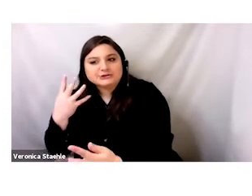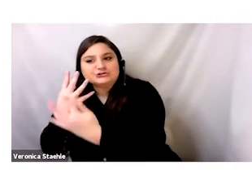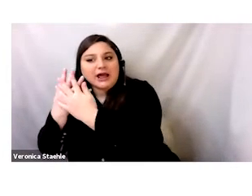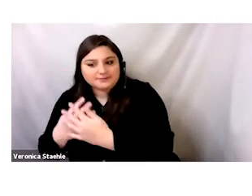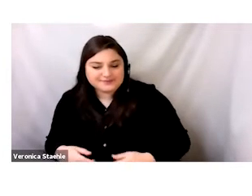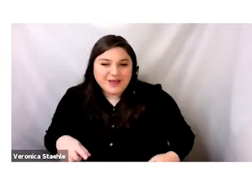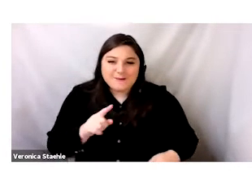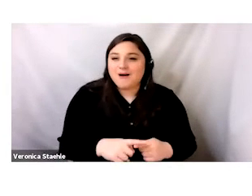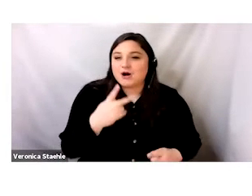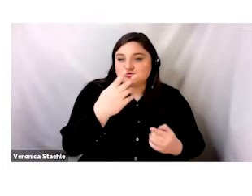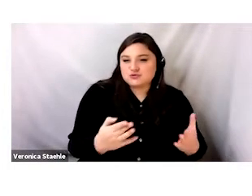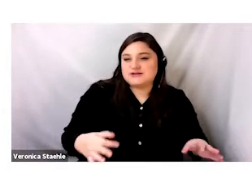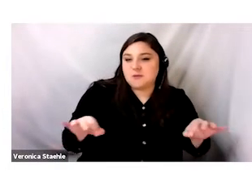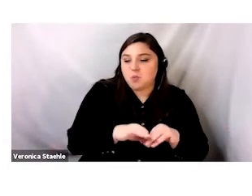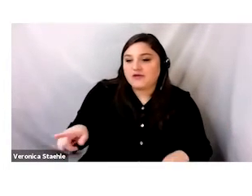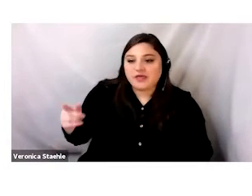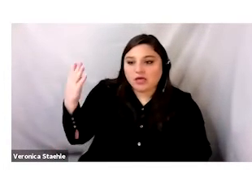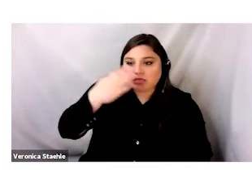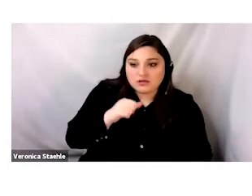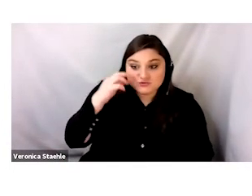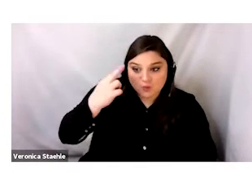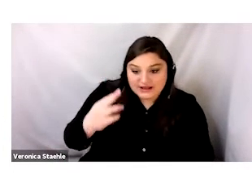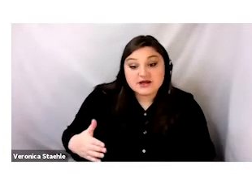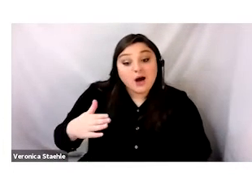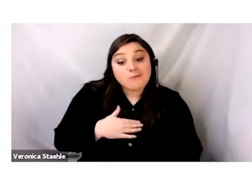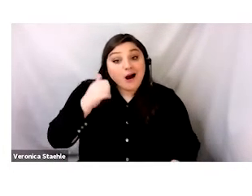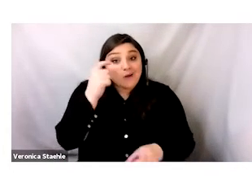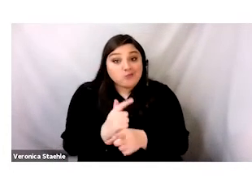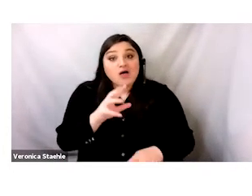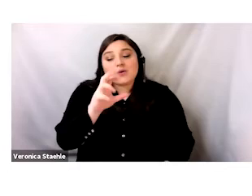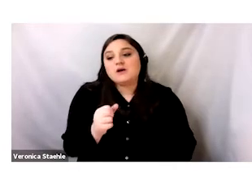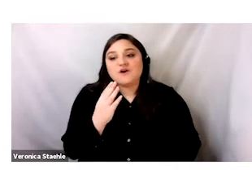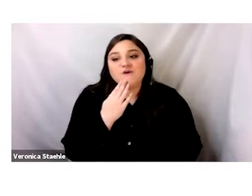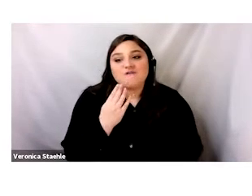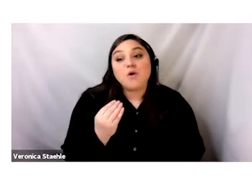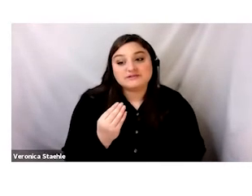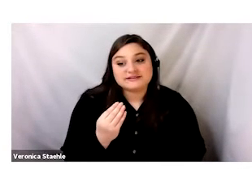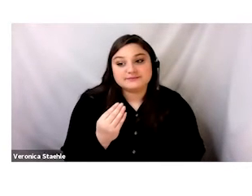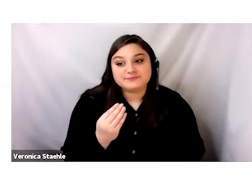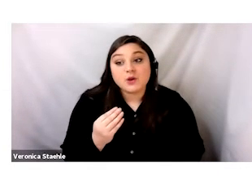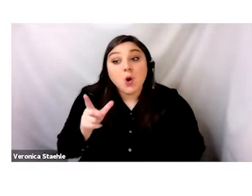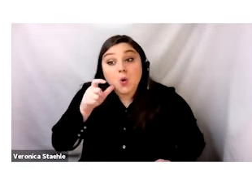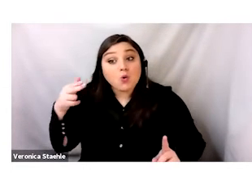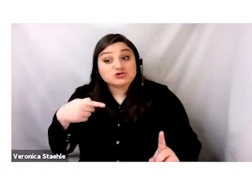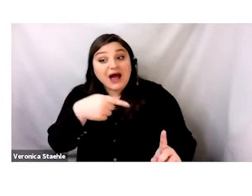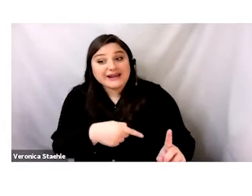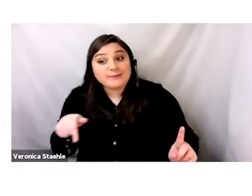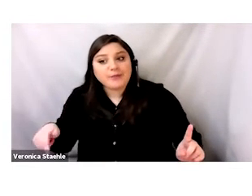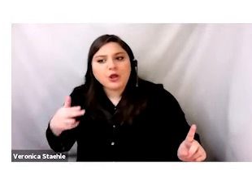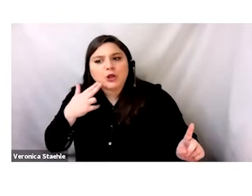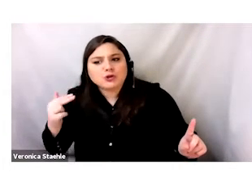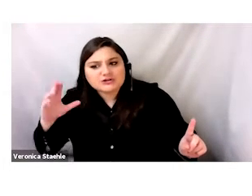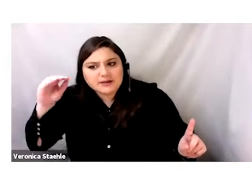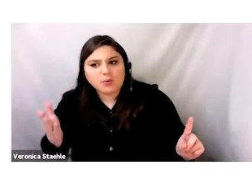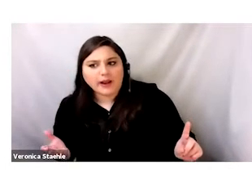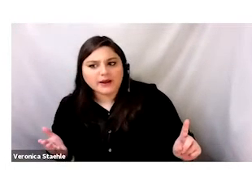things. One, my brother was 14. This was a 13-year-old boy that shot my brother. And the